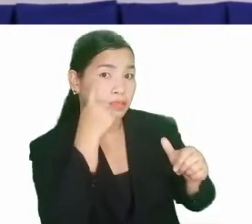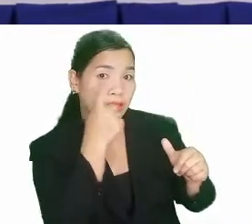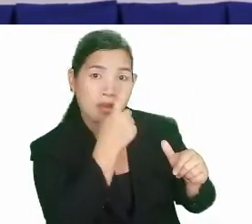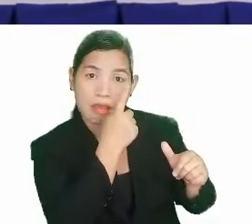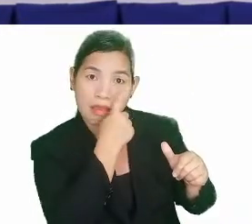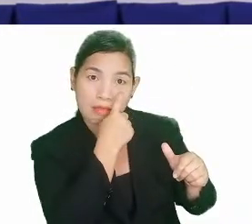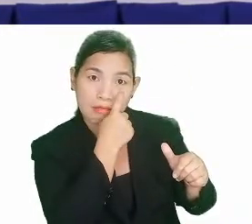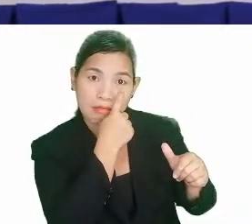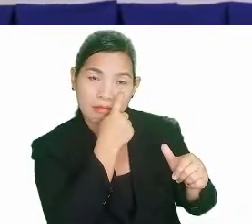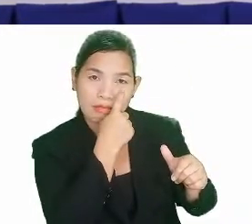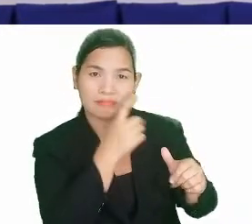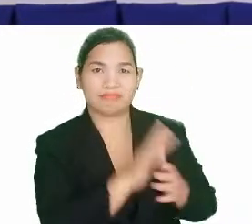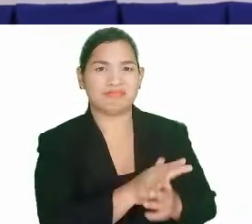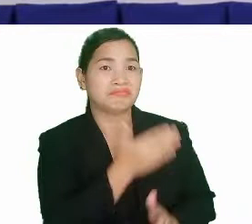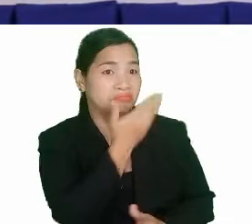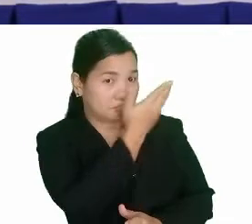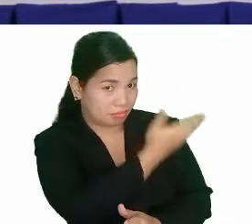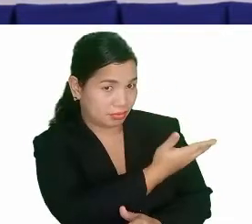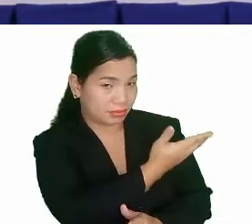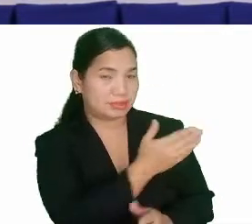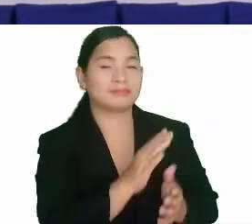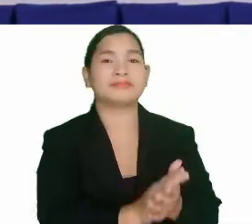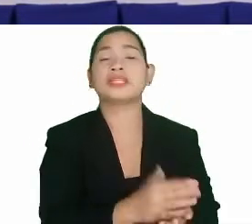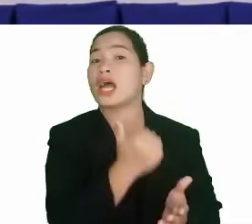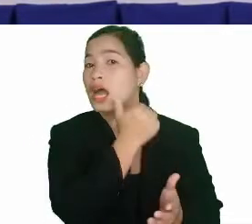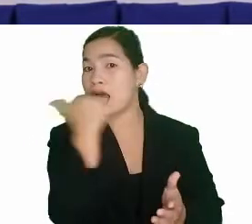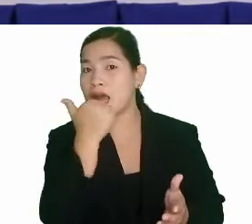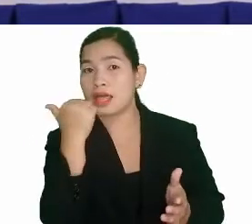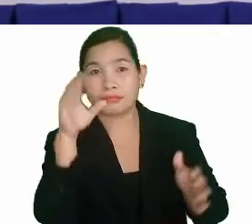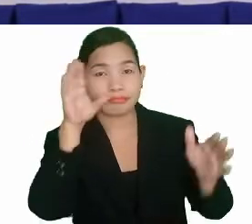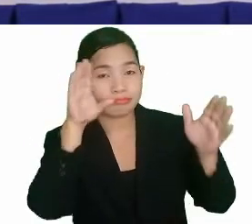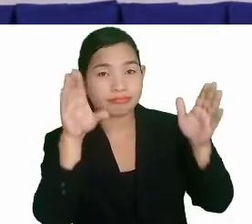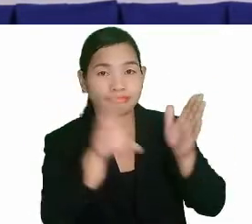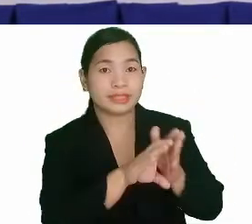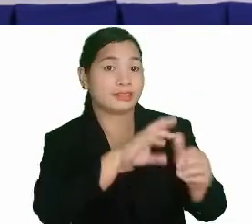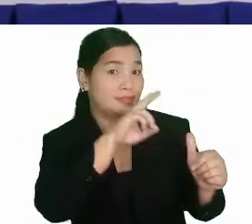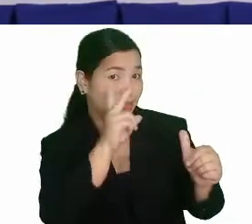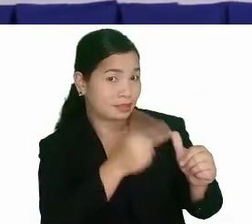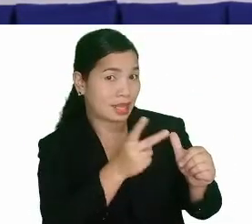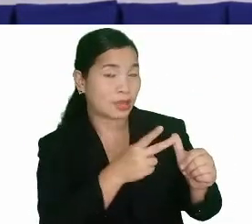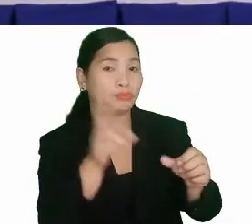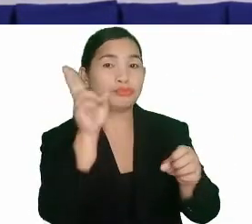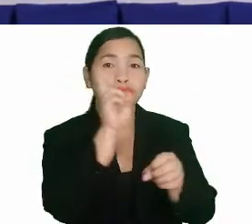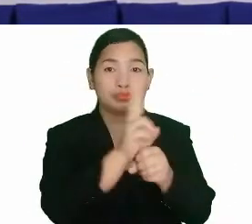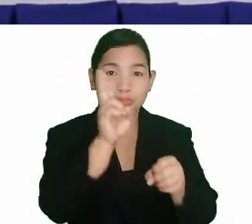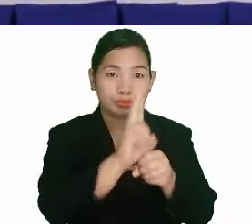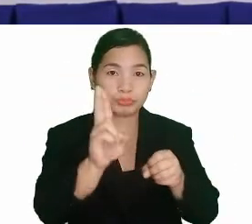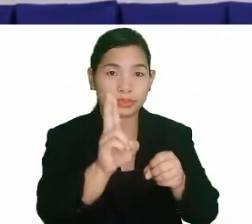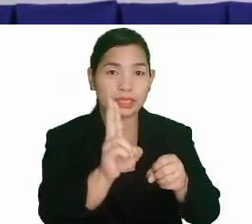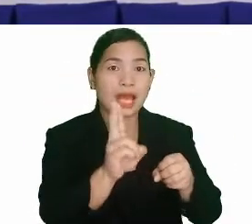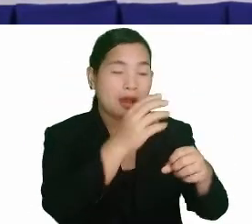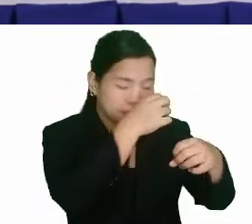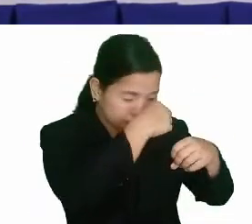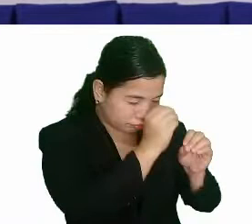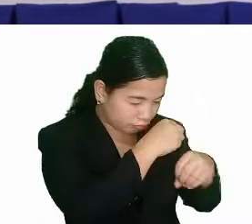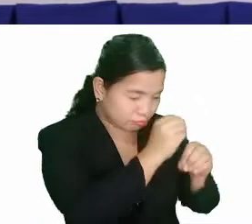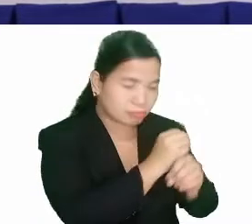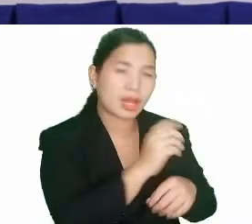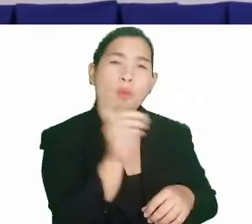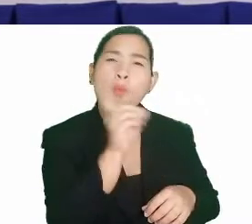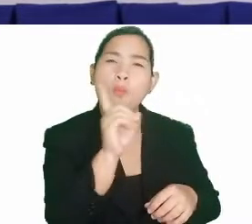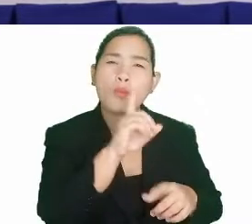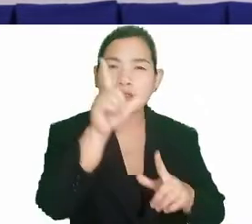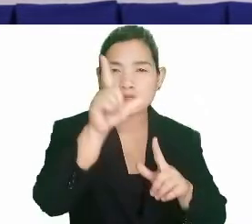our naked eye. On the other hand, the second picture shows what the small letter E looks like